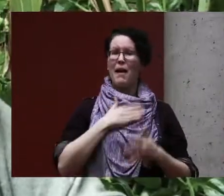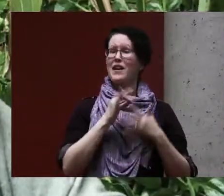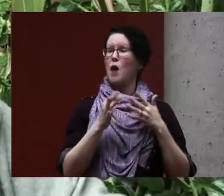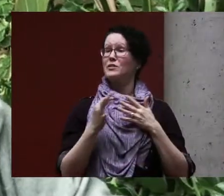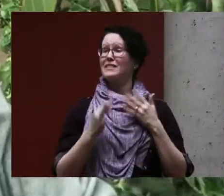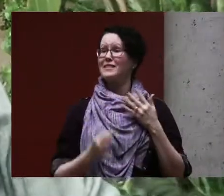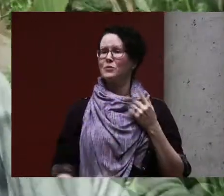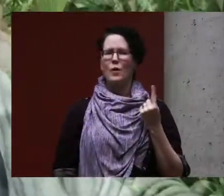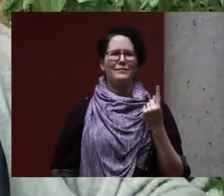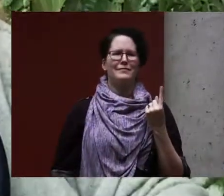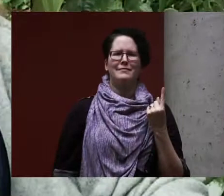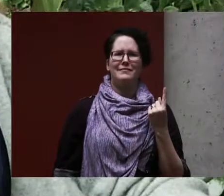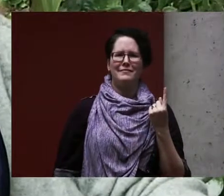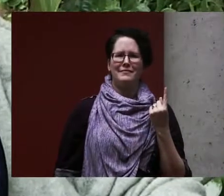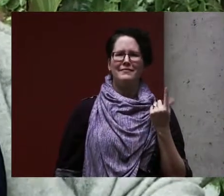one.